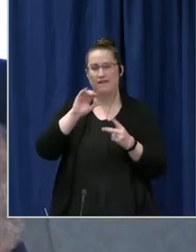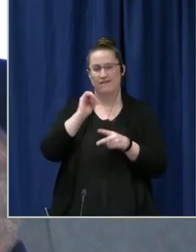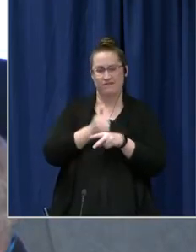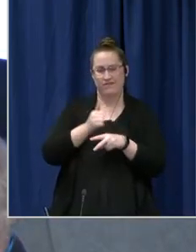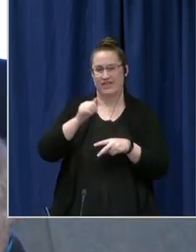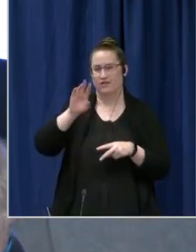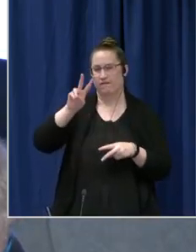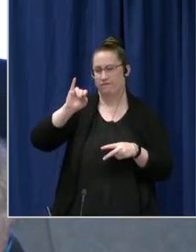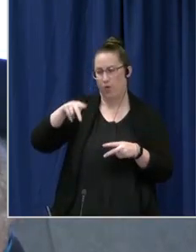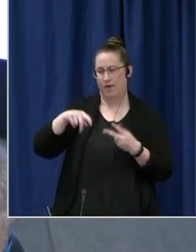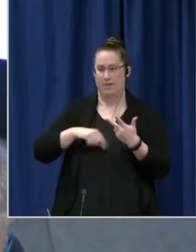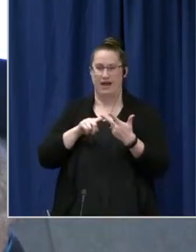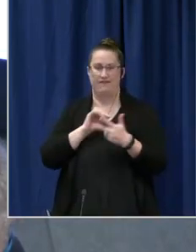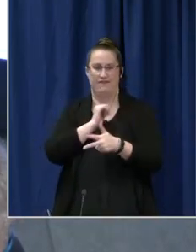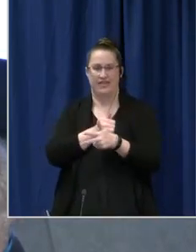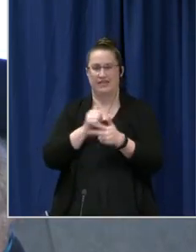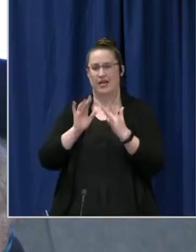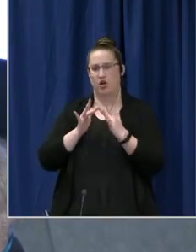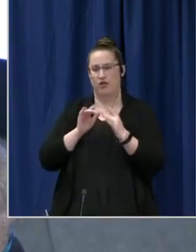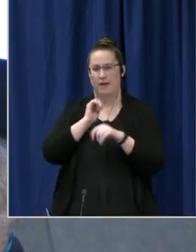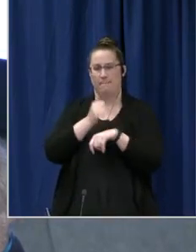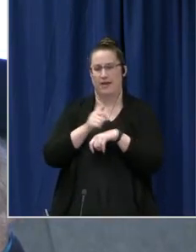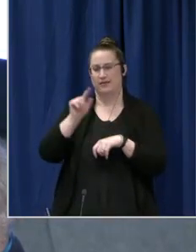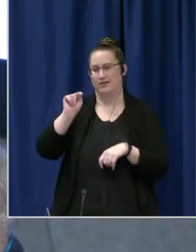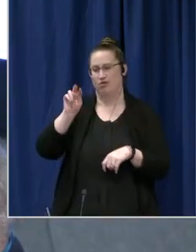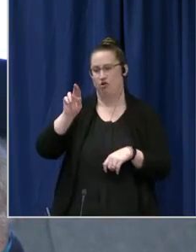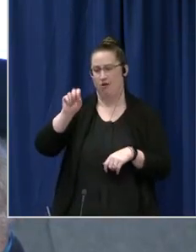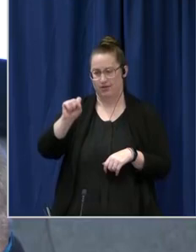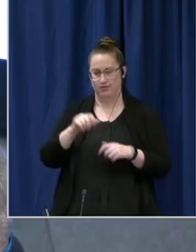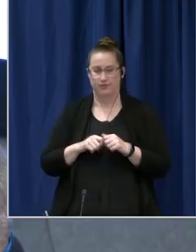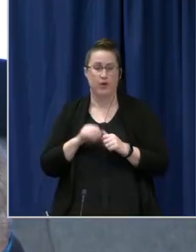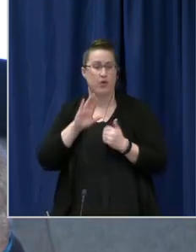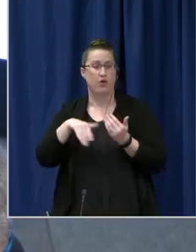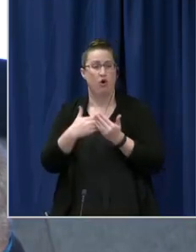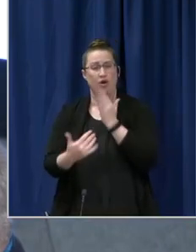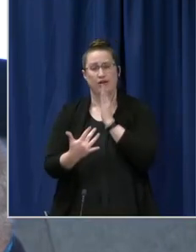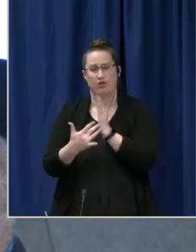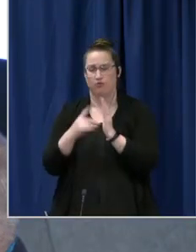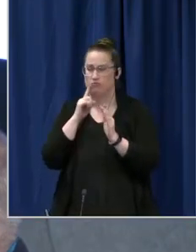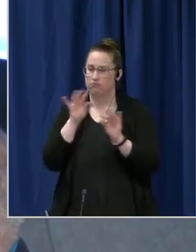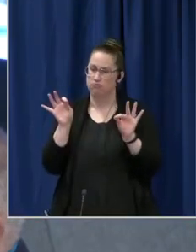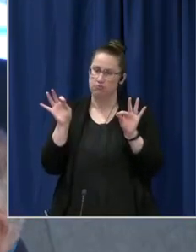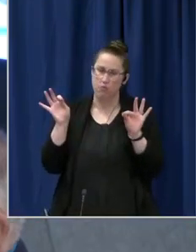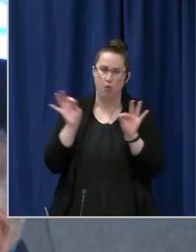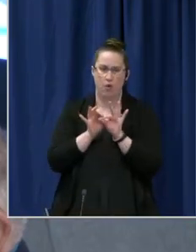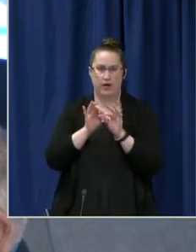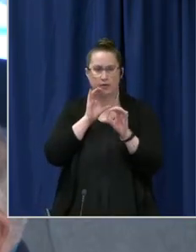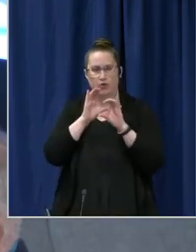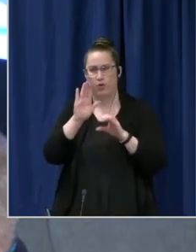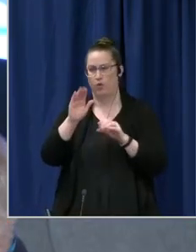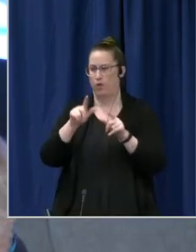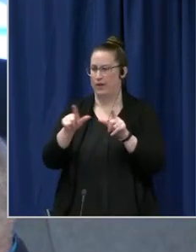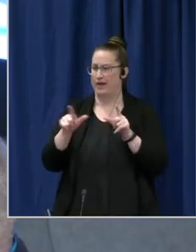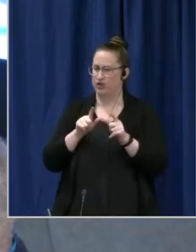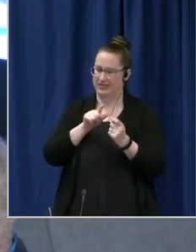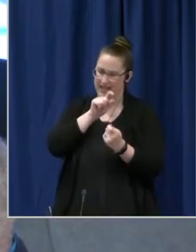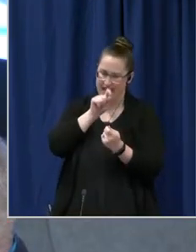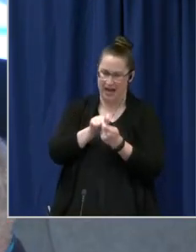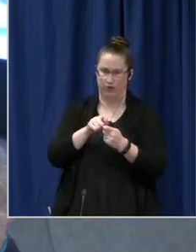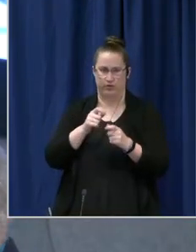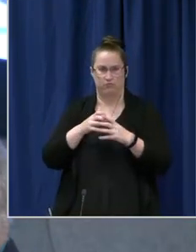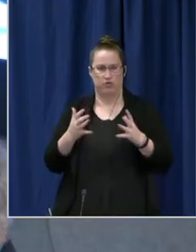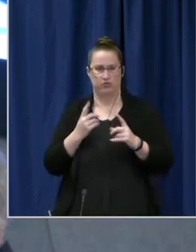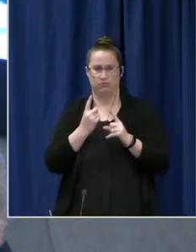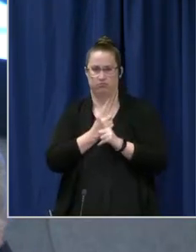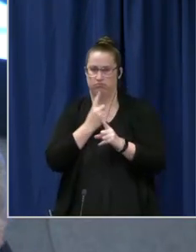and fixed internet-based TRS. With all technologies, it's very important to communicate your location as precisely as possible